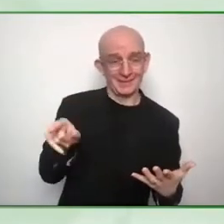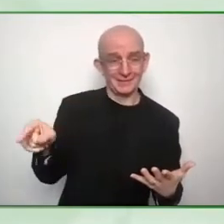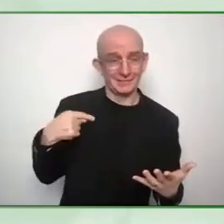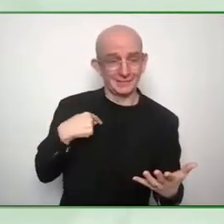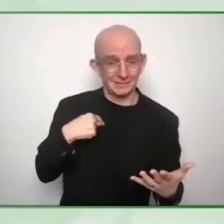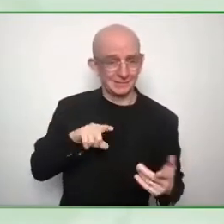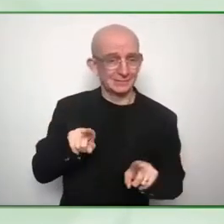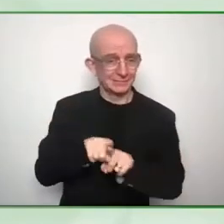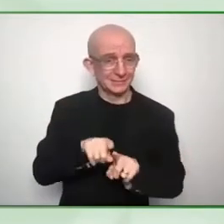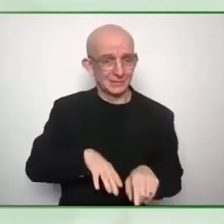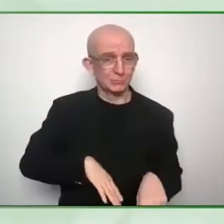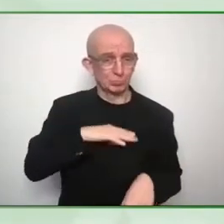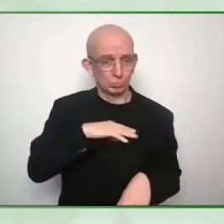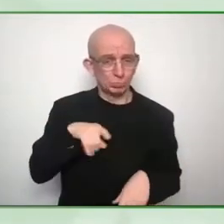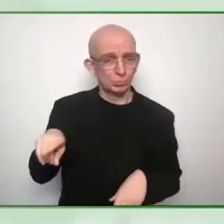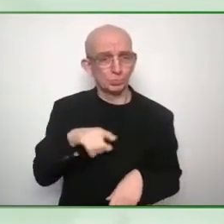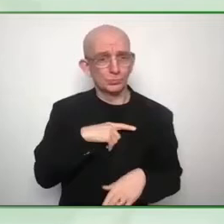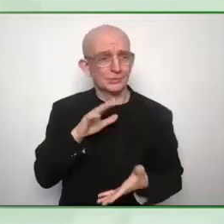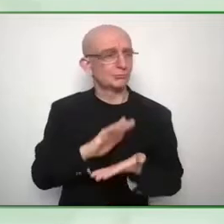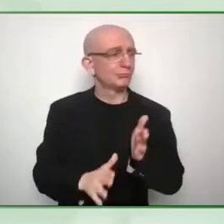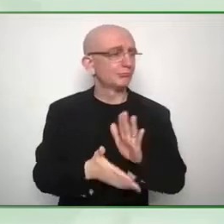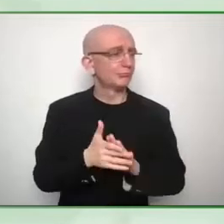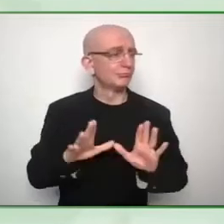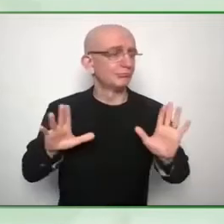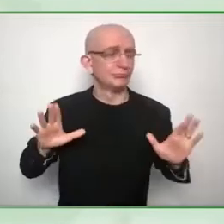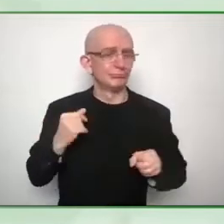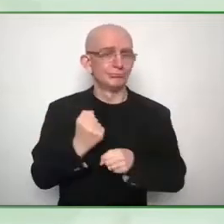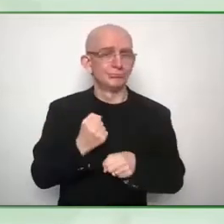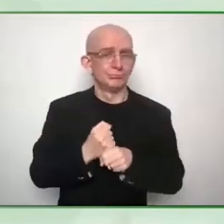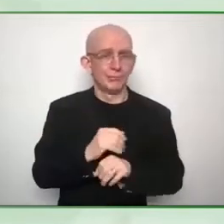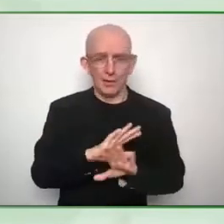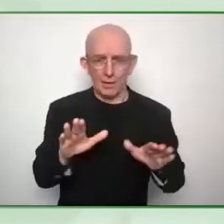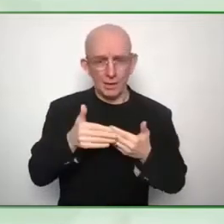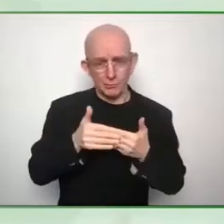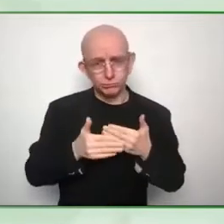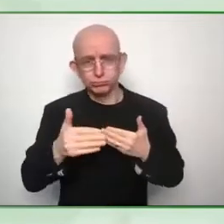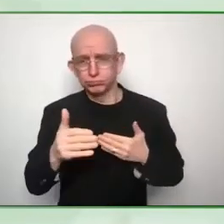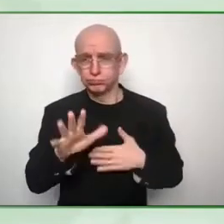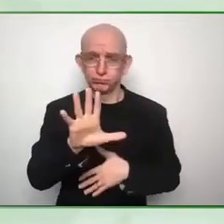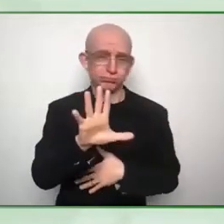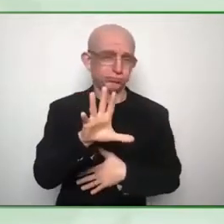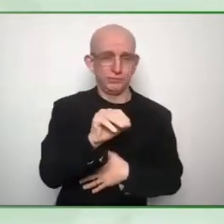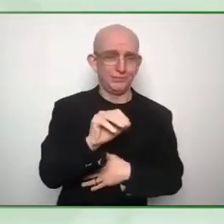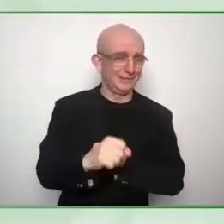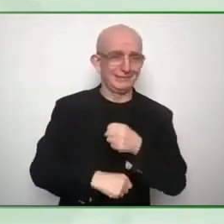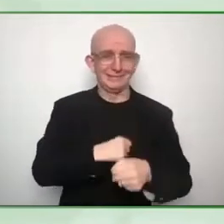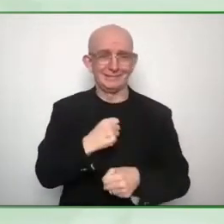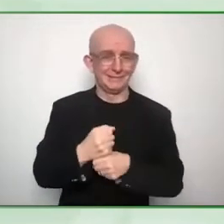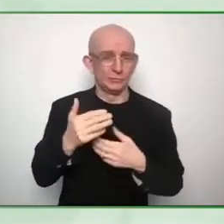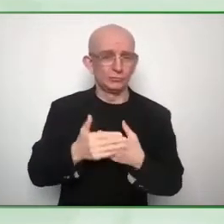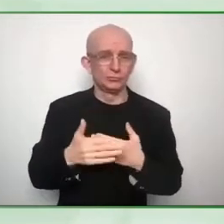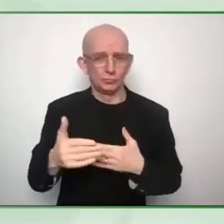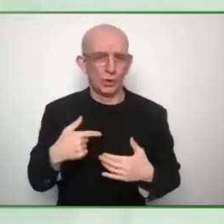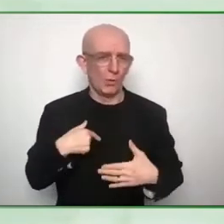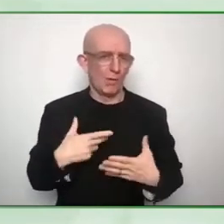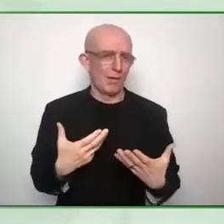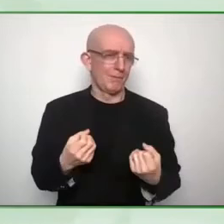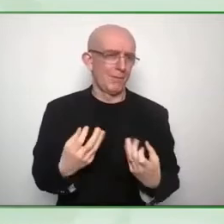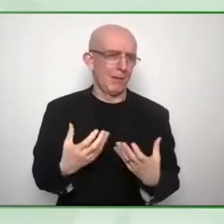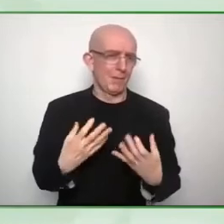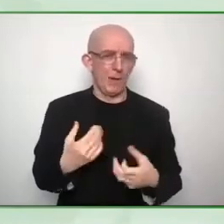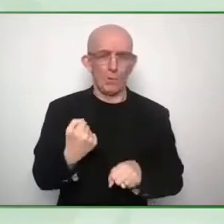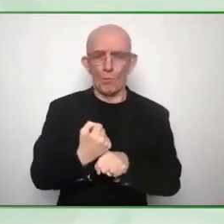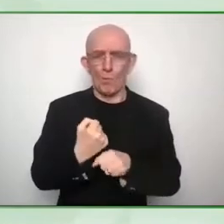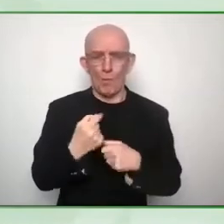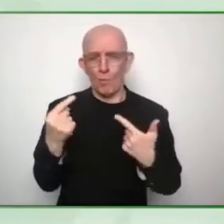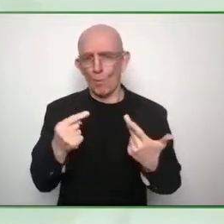For example, we had the panel, The Future is Female, yesterday, and had three amazing young women who are leaders in